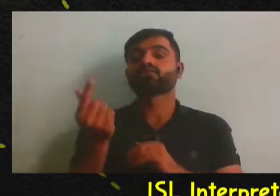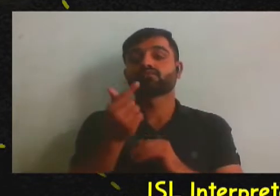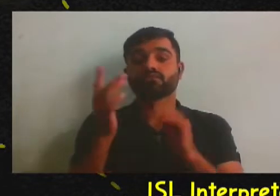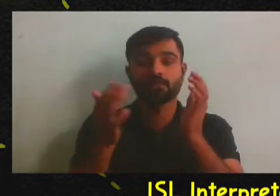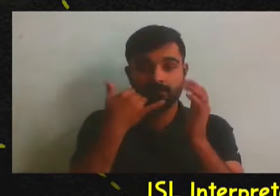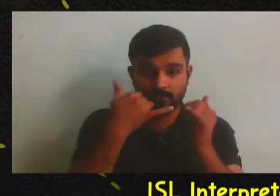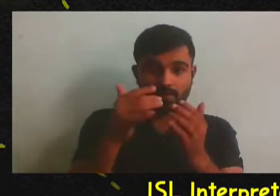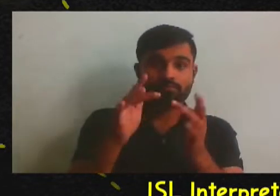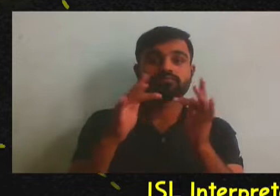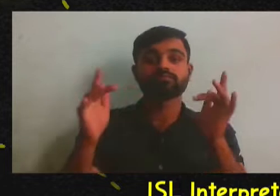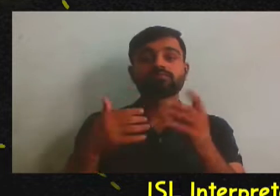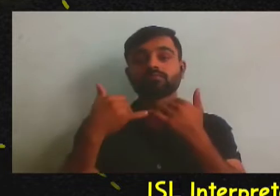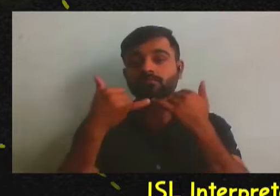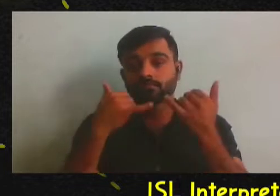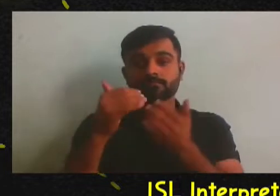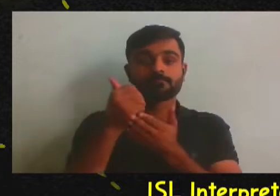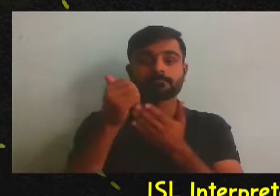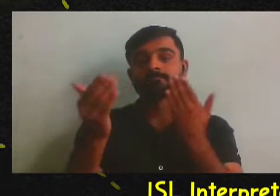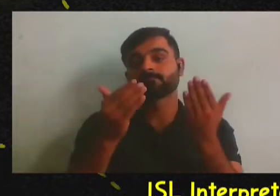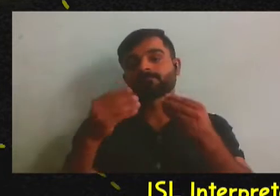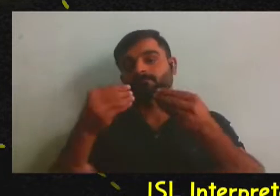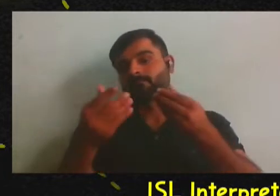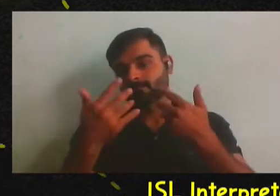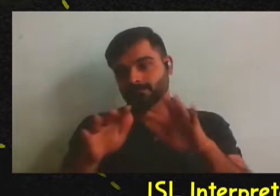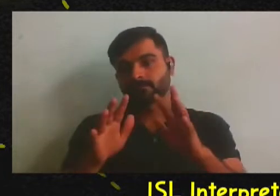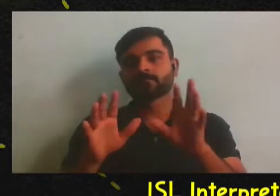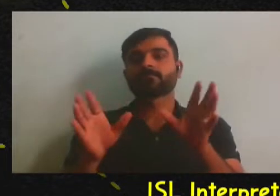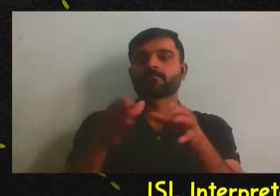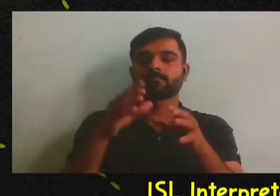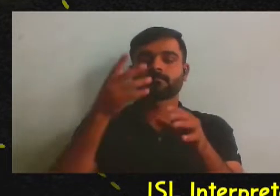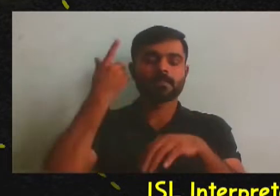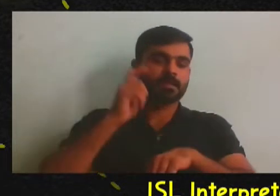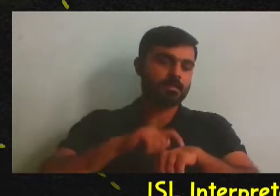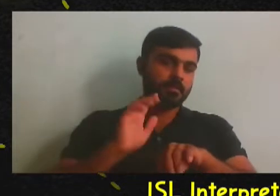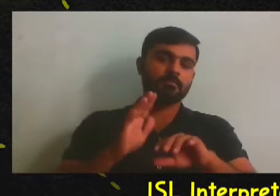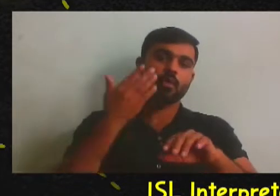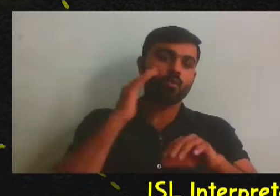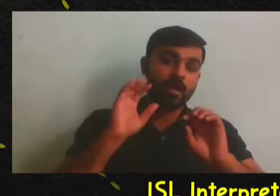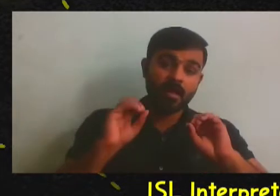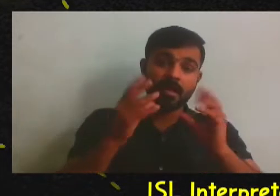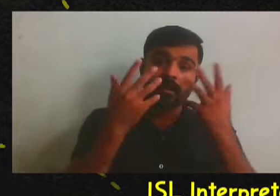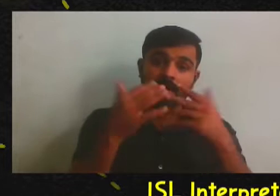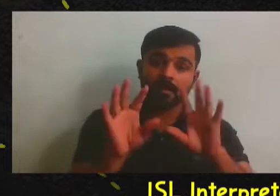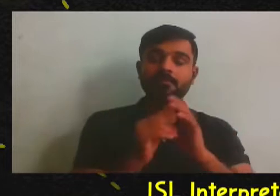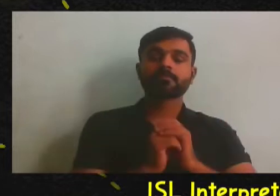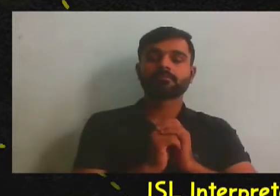telephone helpline to provide these kind of services seemed valid at the time. When we started